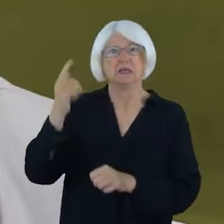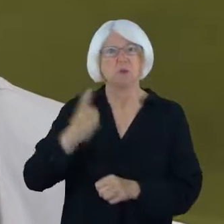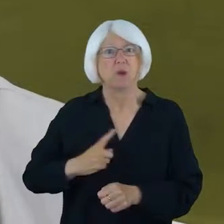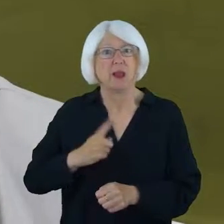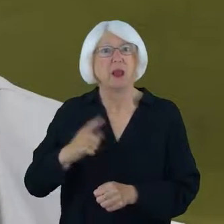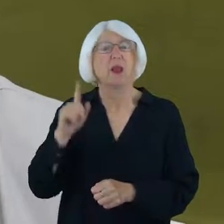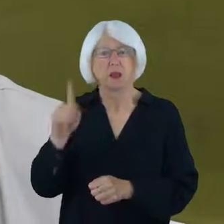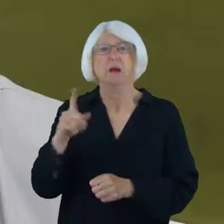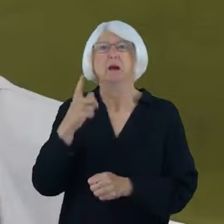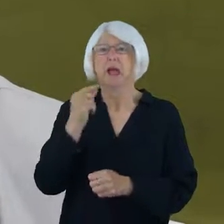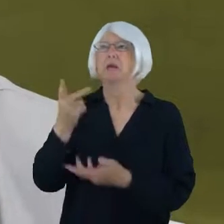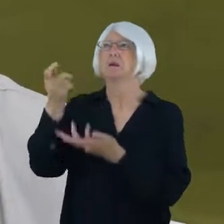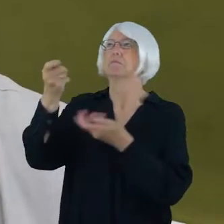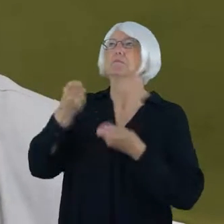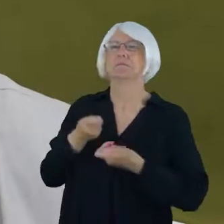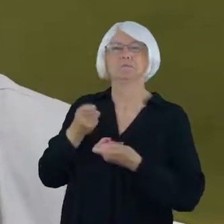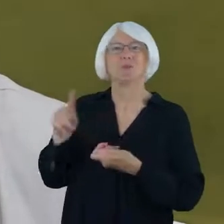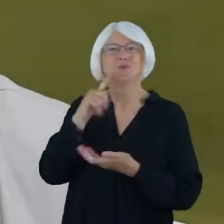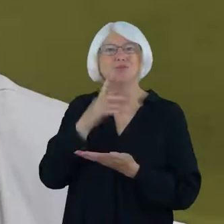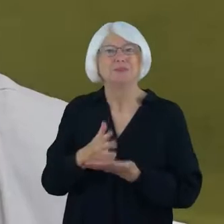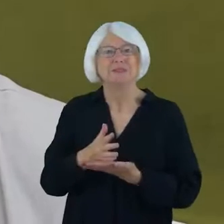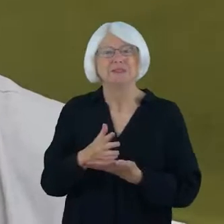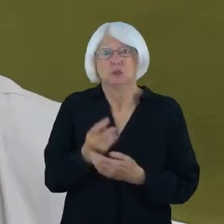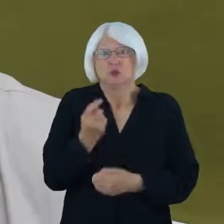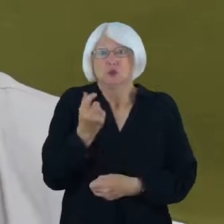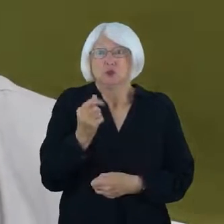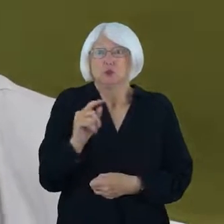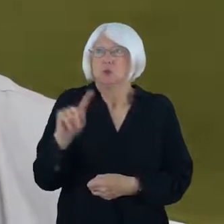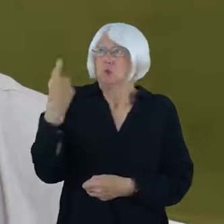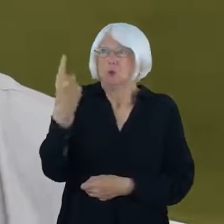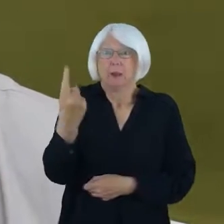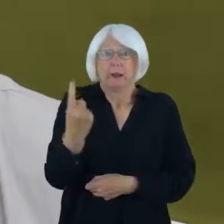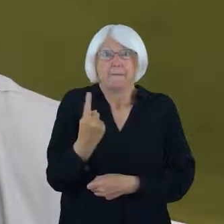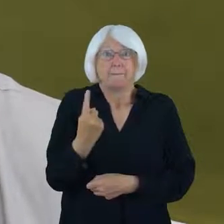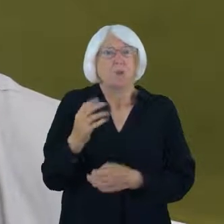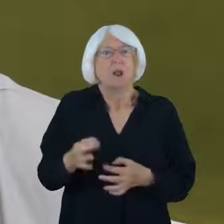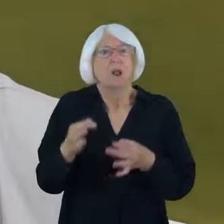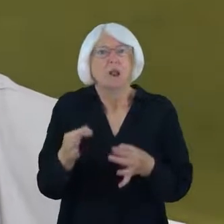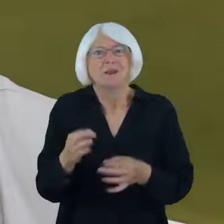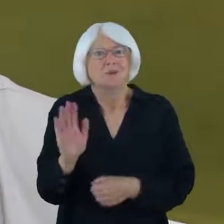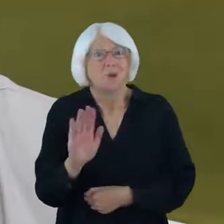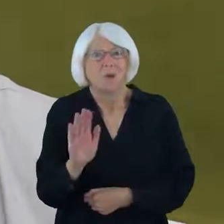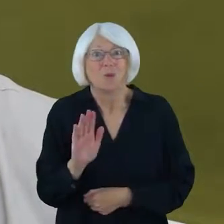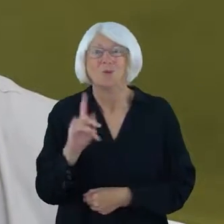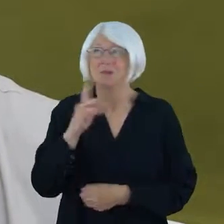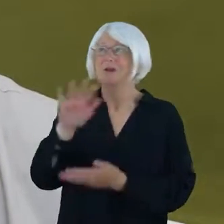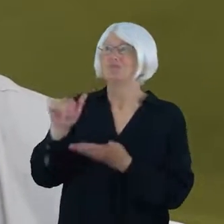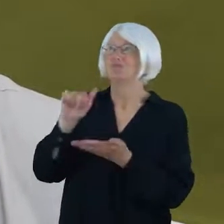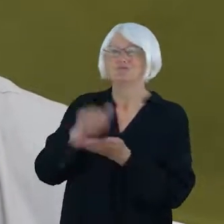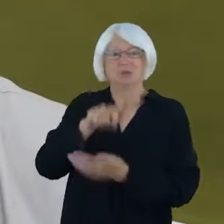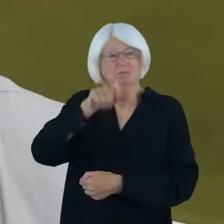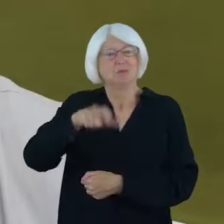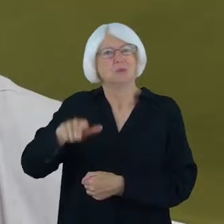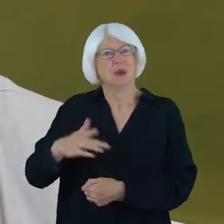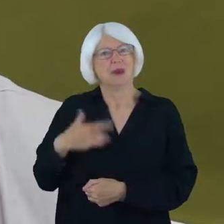promised. For yet in a very little while, the one who is coming will come and will not delay, but my righteous